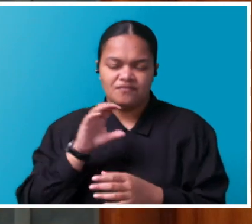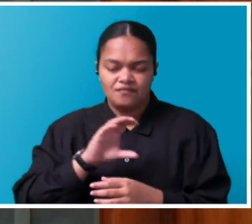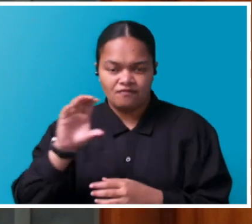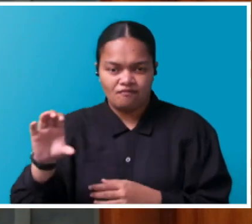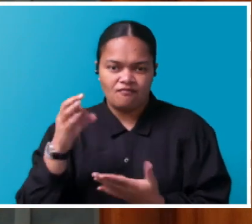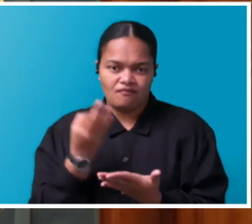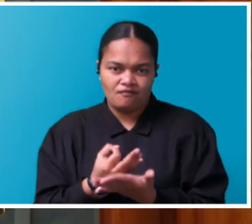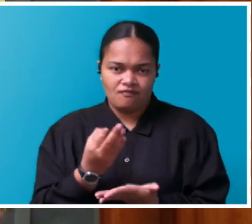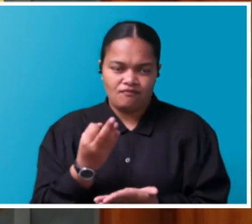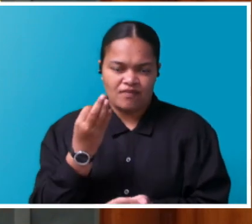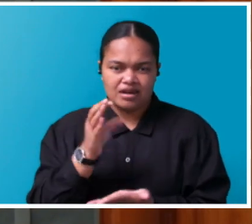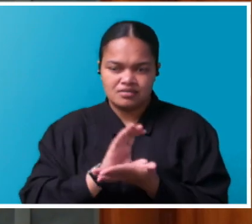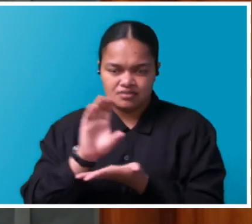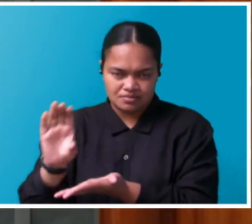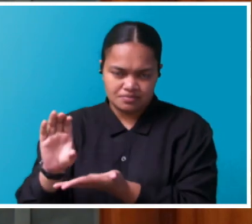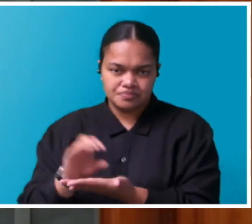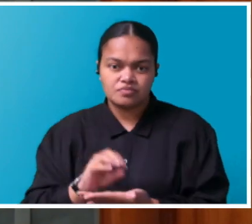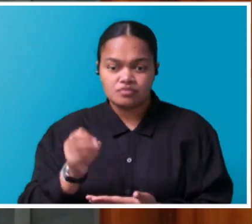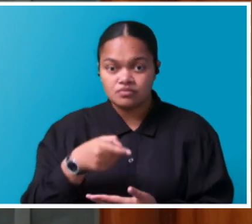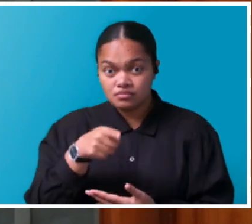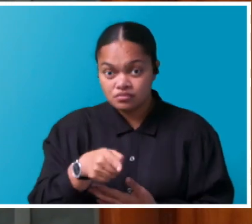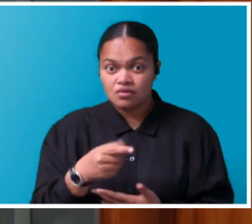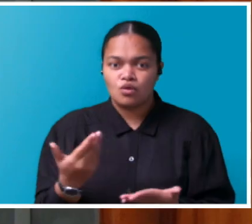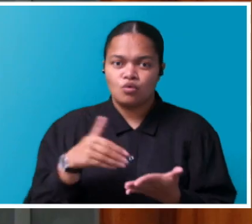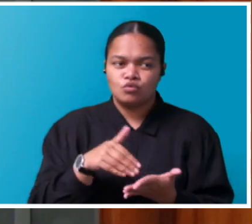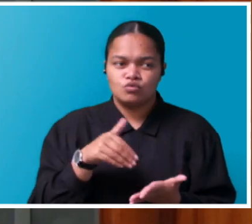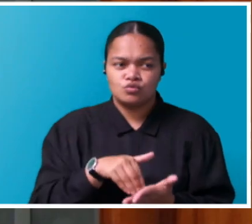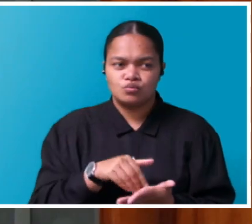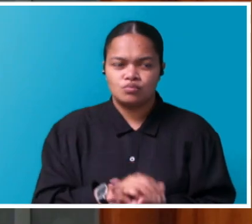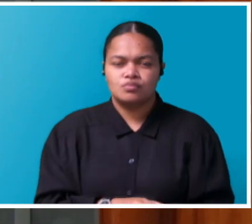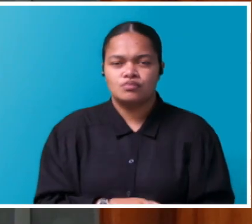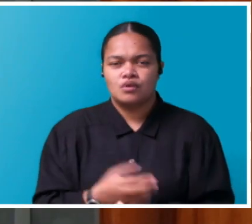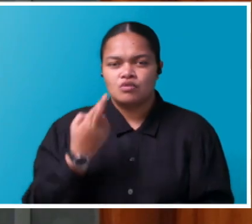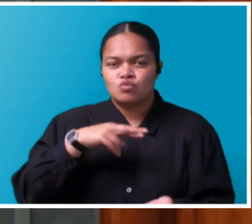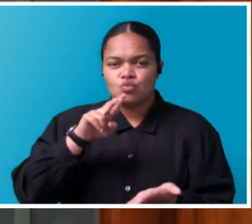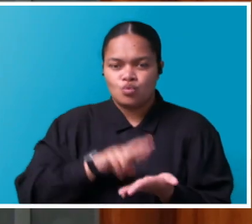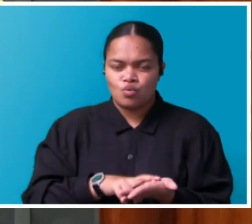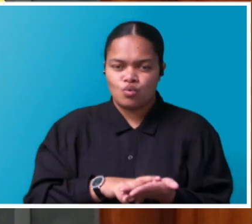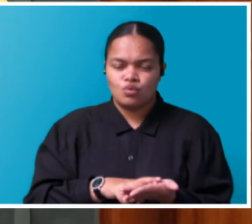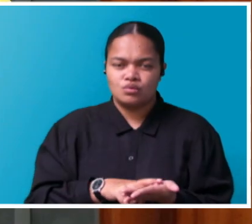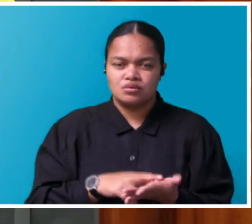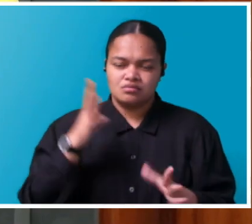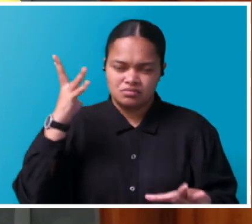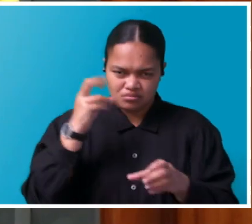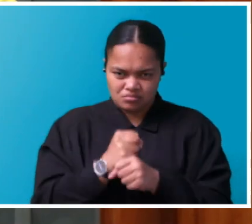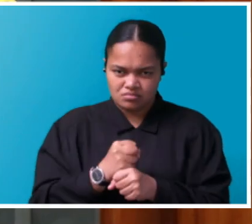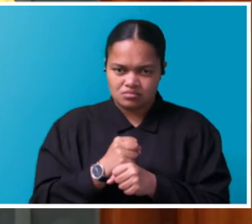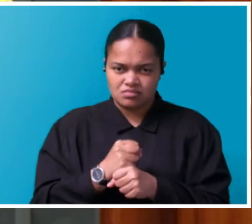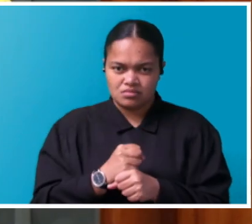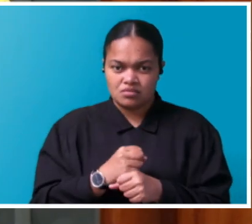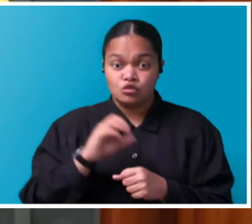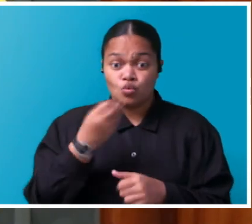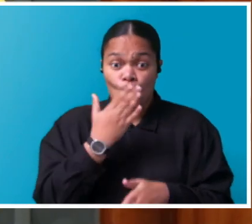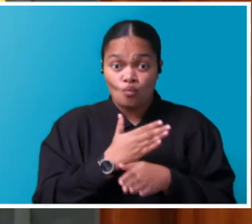of leases over forest areas that have contributed to the recorded emission reduction units. The work to secure